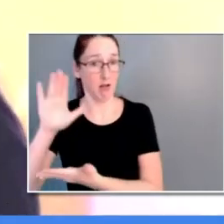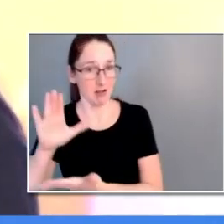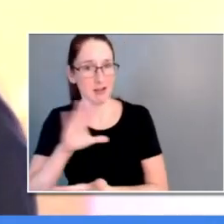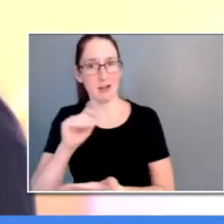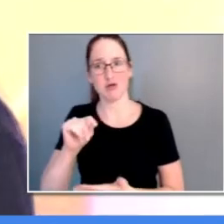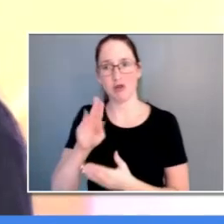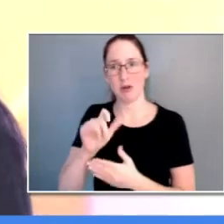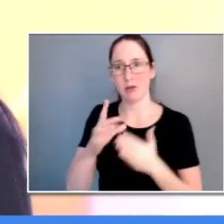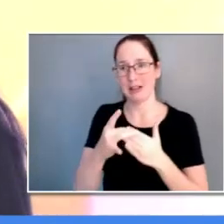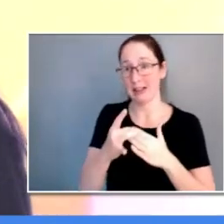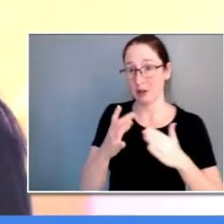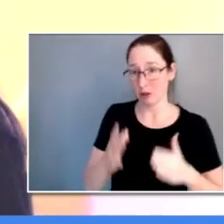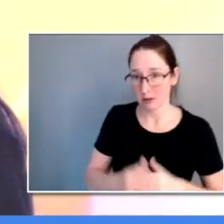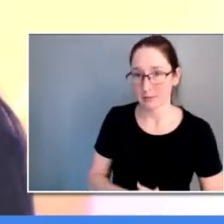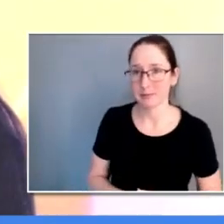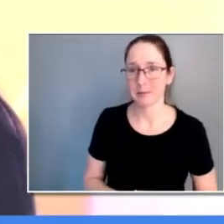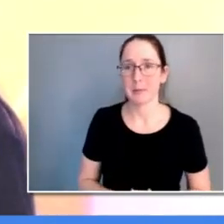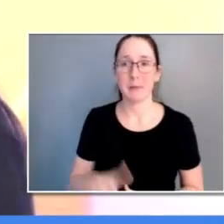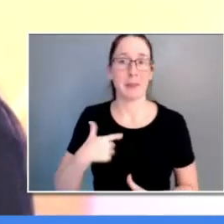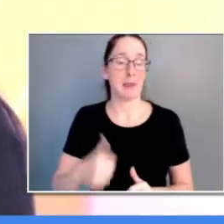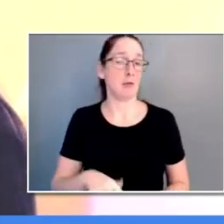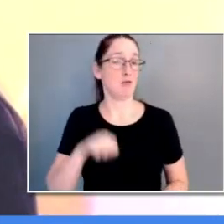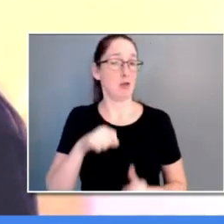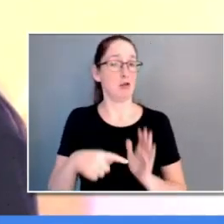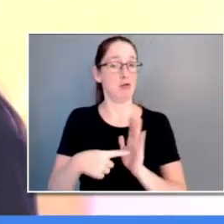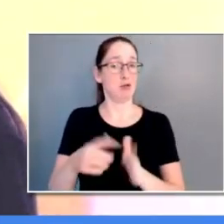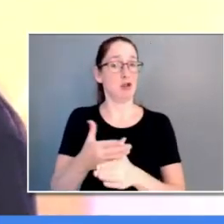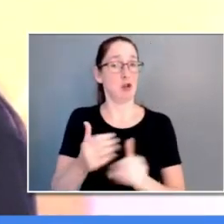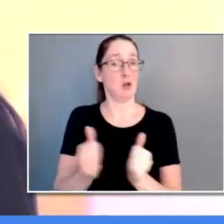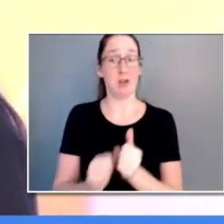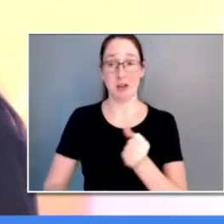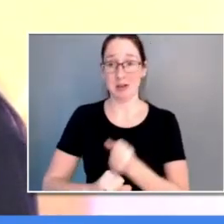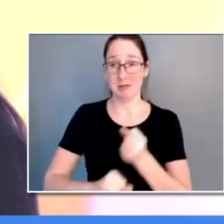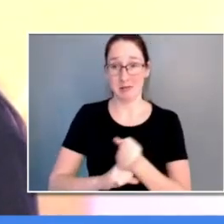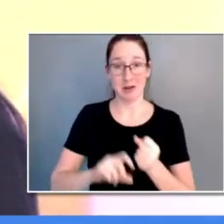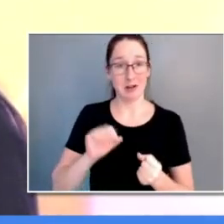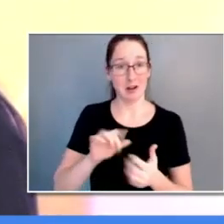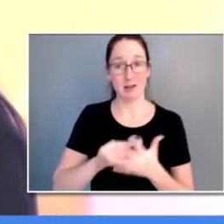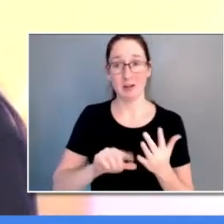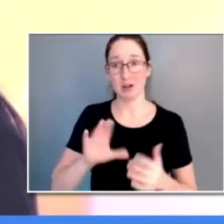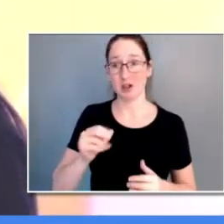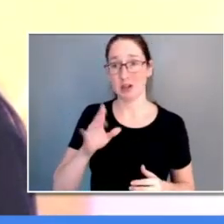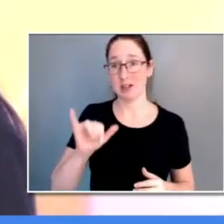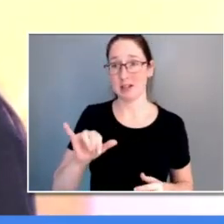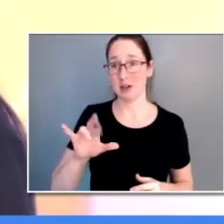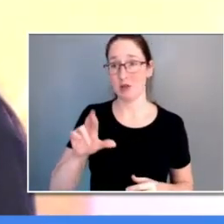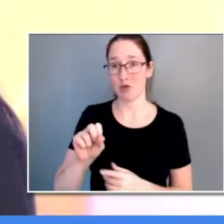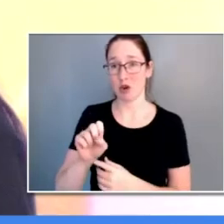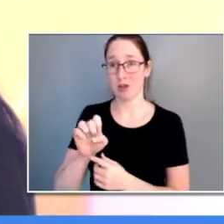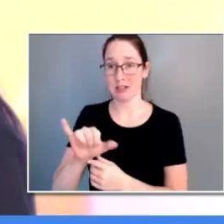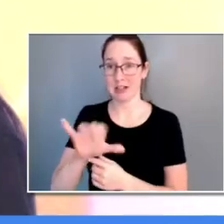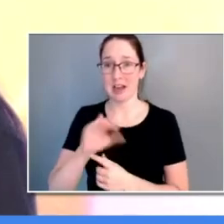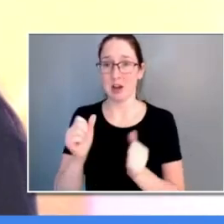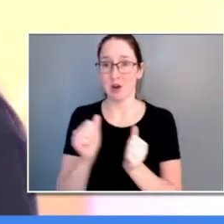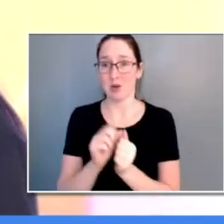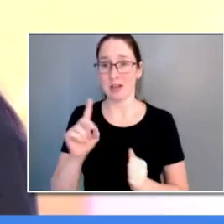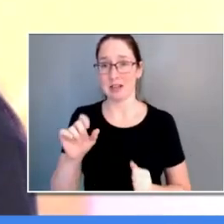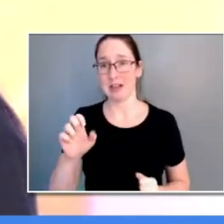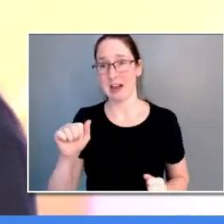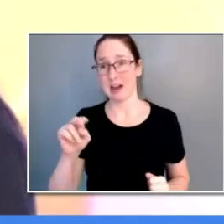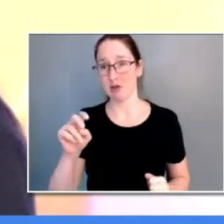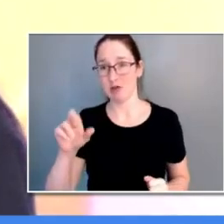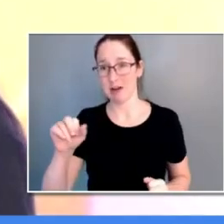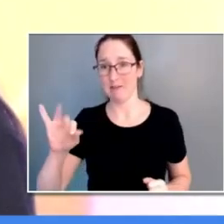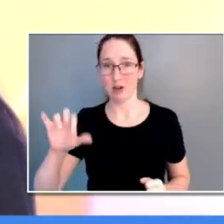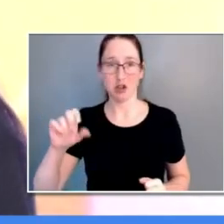tribal leaders. I am proud to share that with the support of Chancellor Rosie and in collaboration with DeAndre Fisher, our Associate